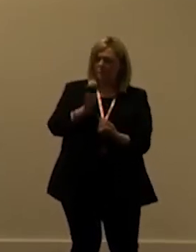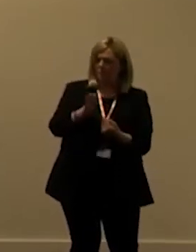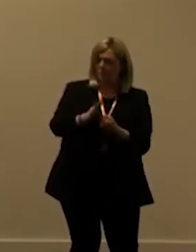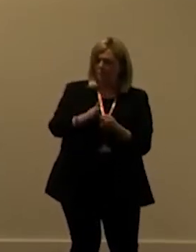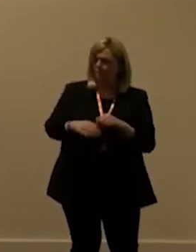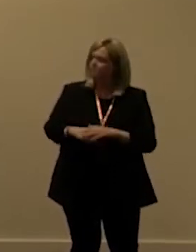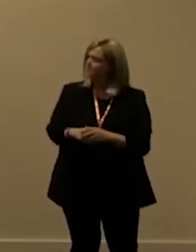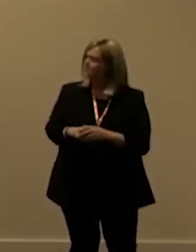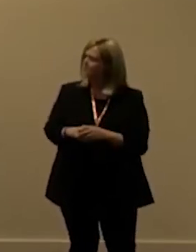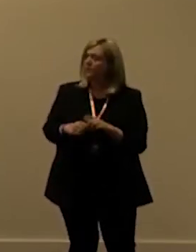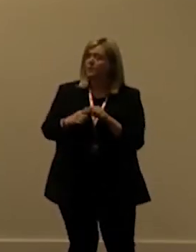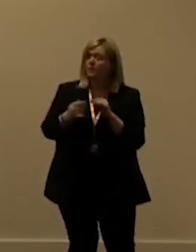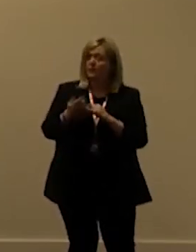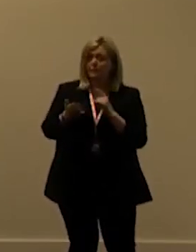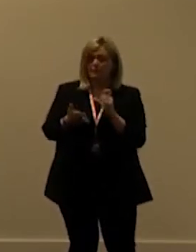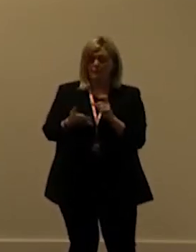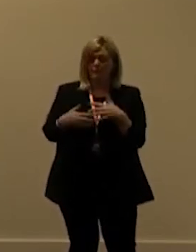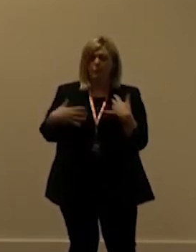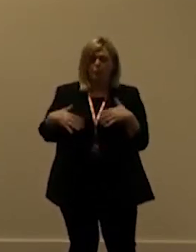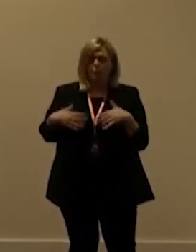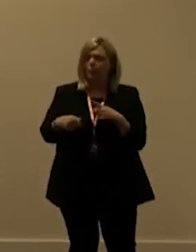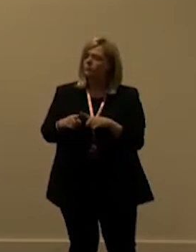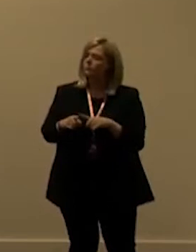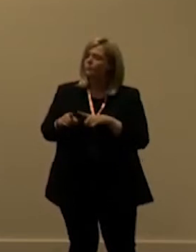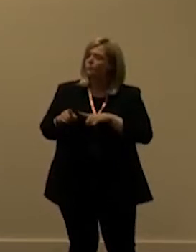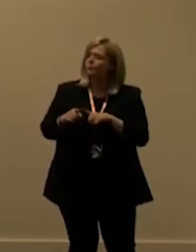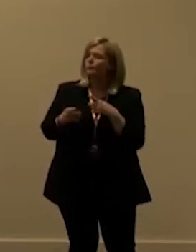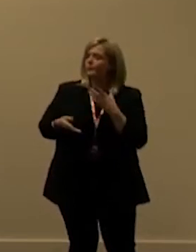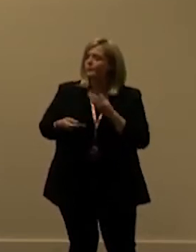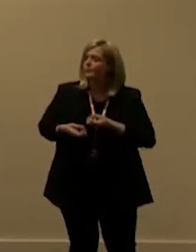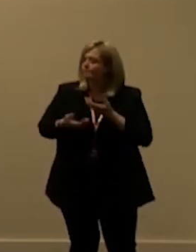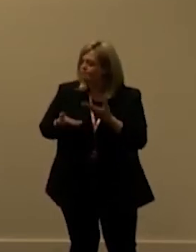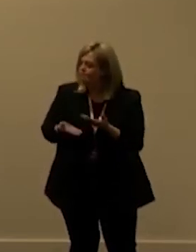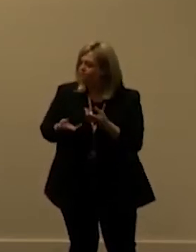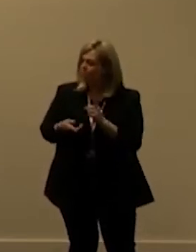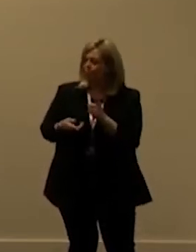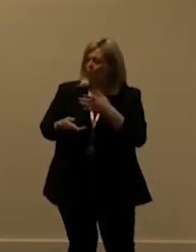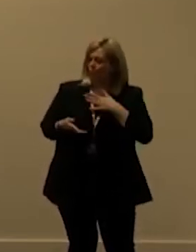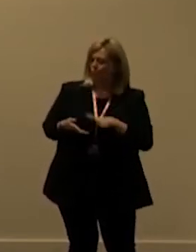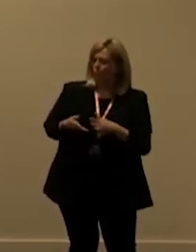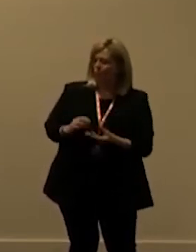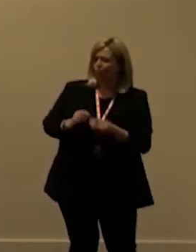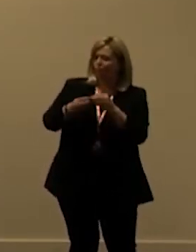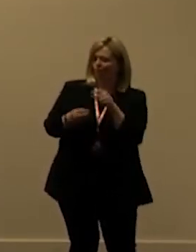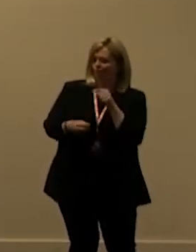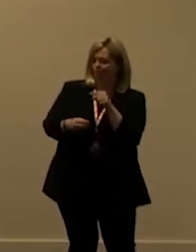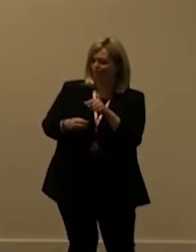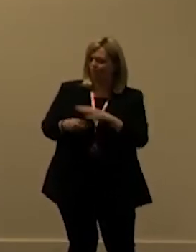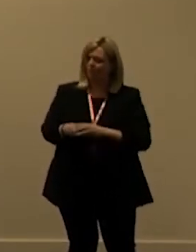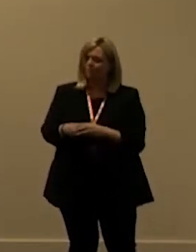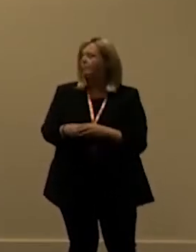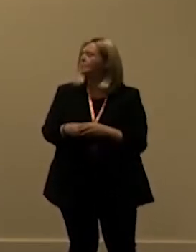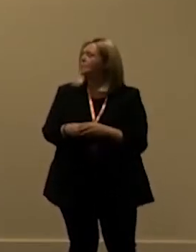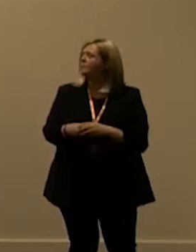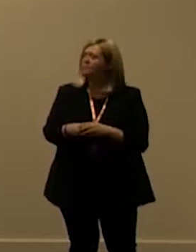and this is where DSC really shines, is what we're doing is we're really telling what we want our configuration to be. We don't care so